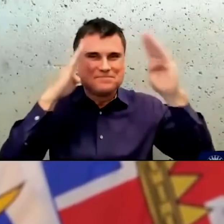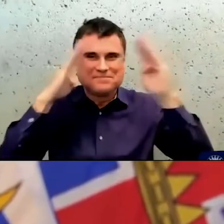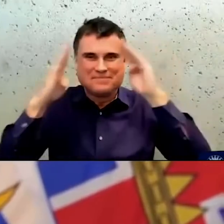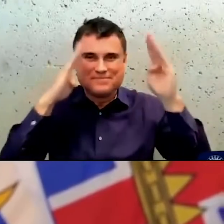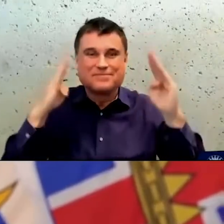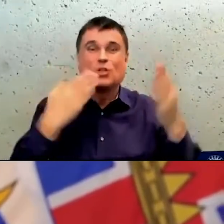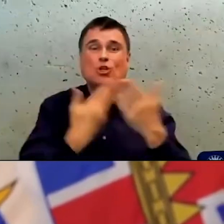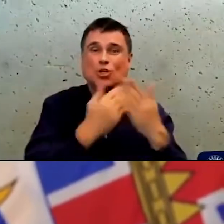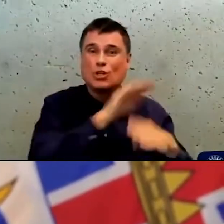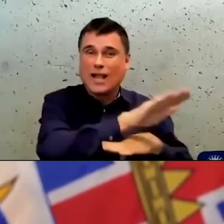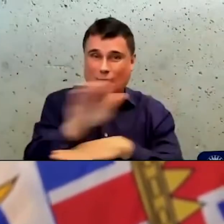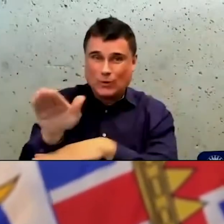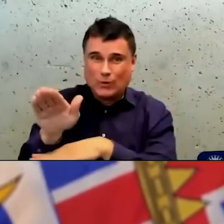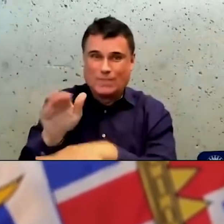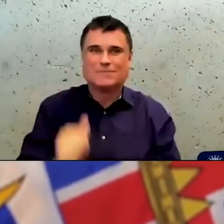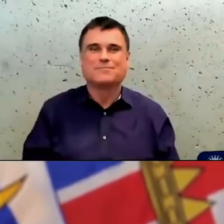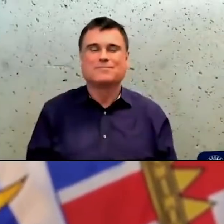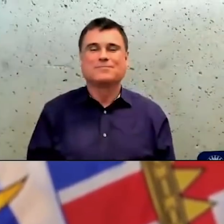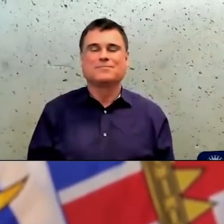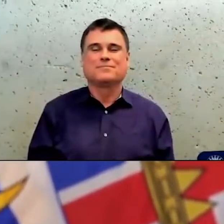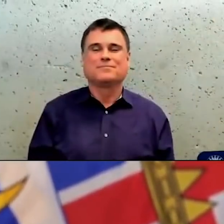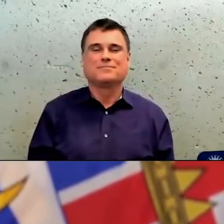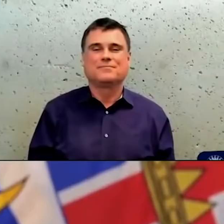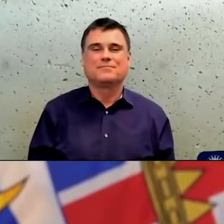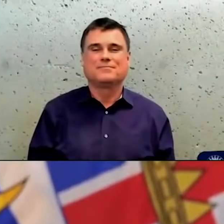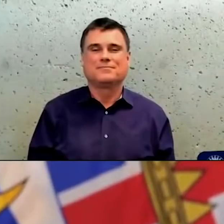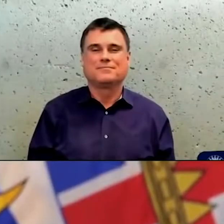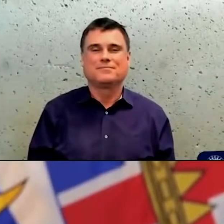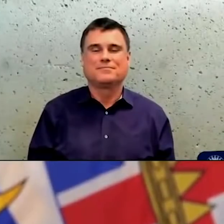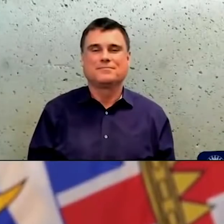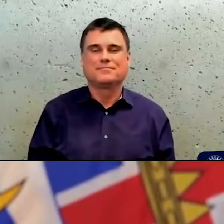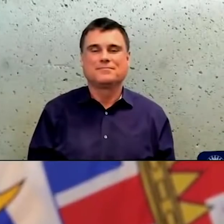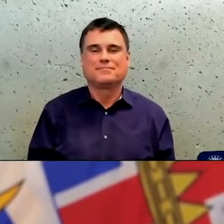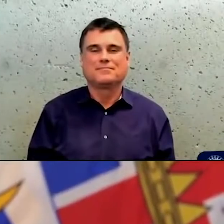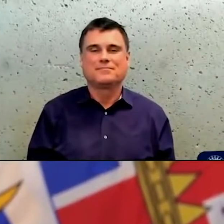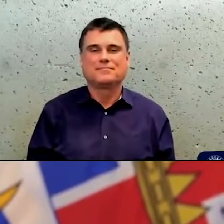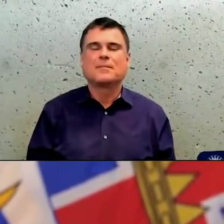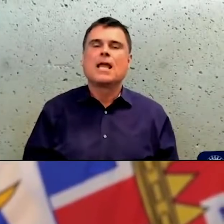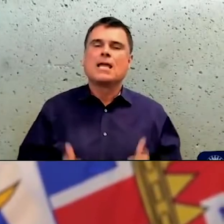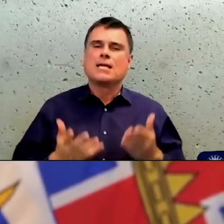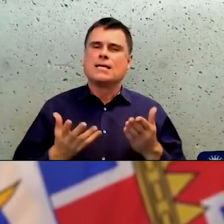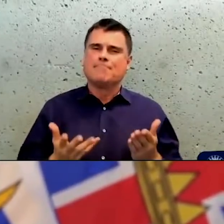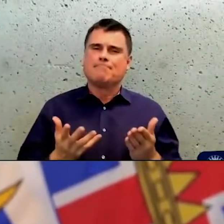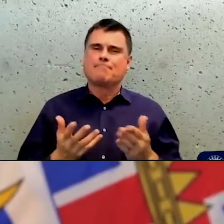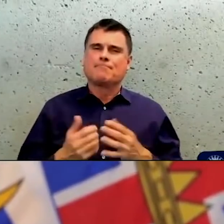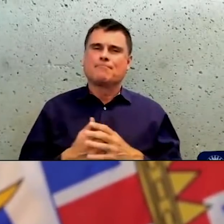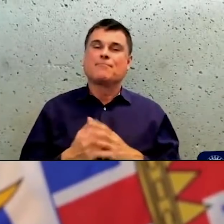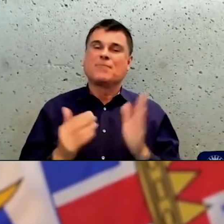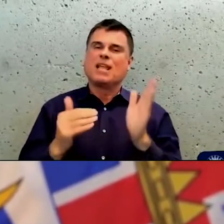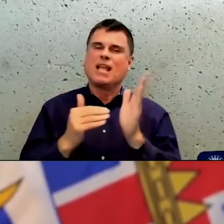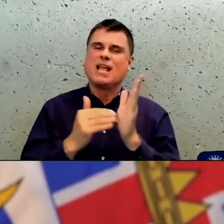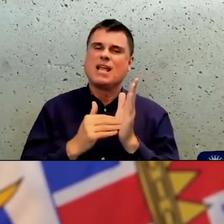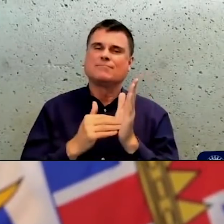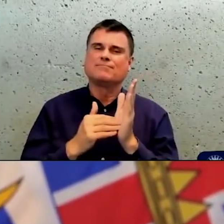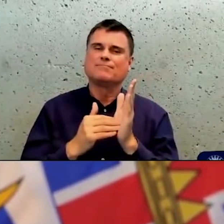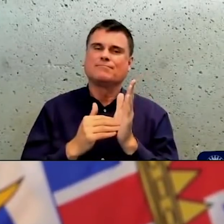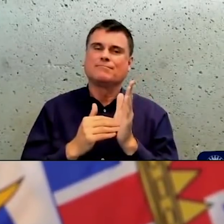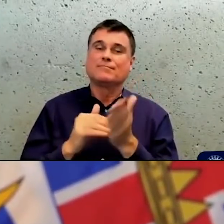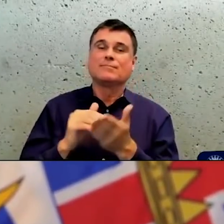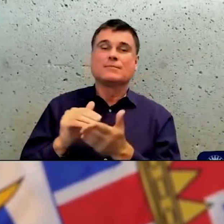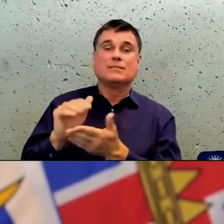I want to start by just acknowledging that we have been through a lot here in BC in the last few